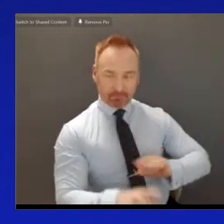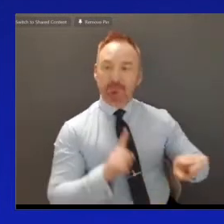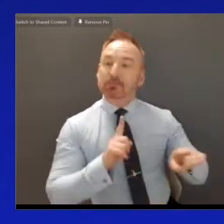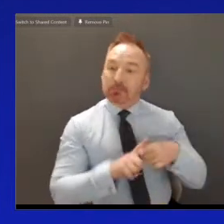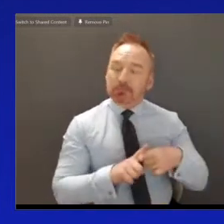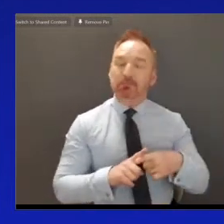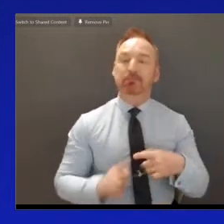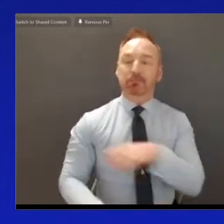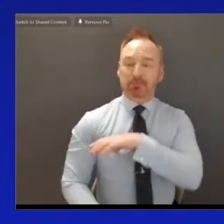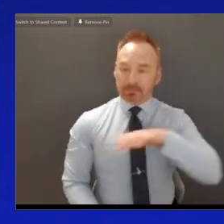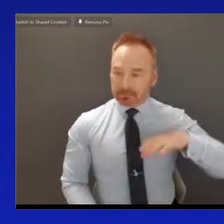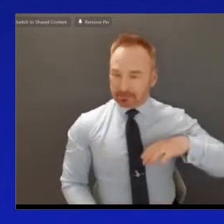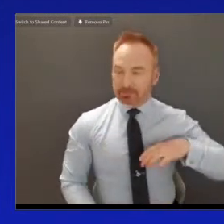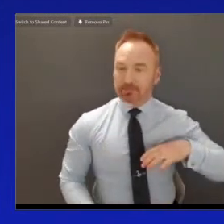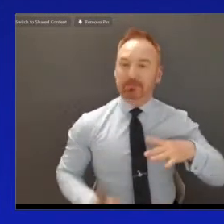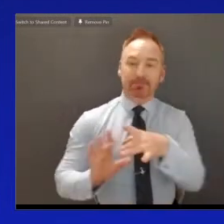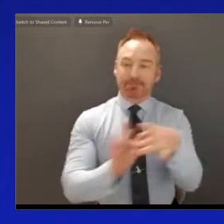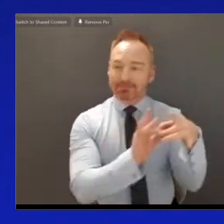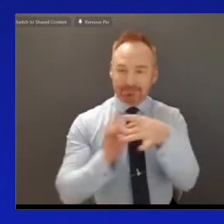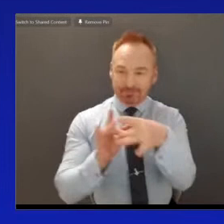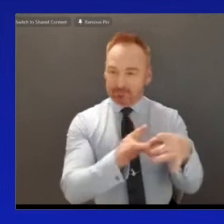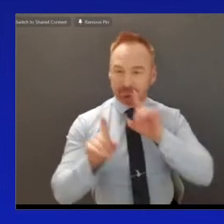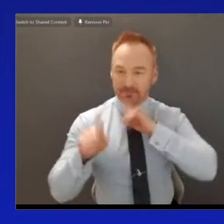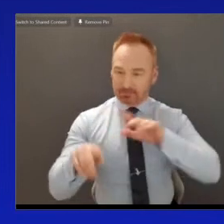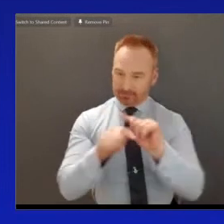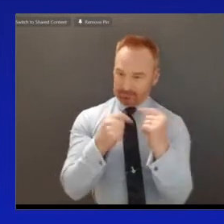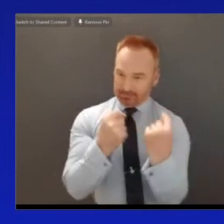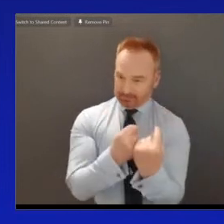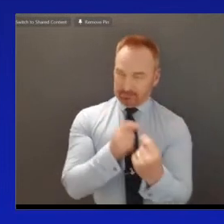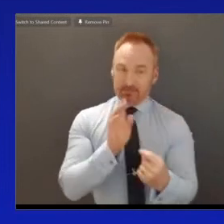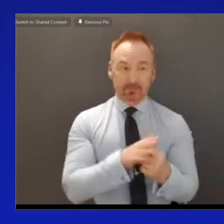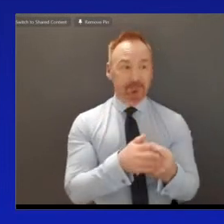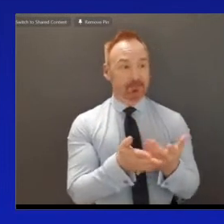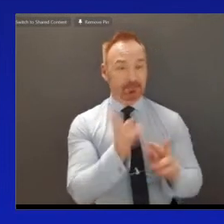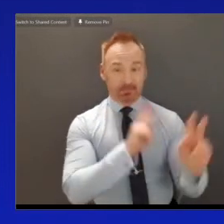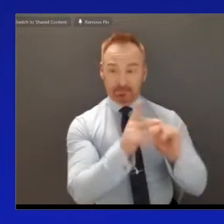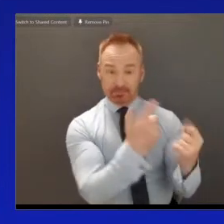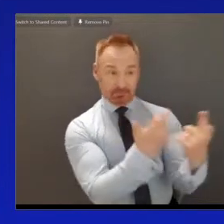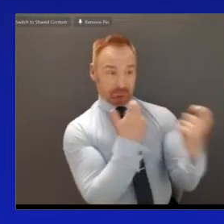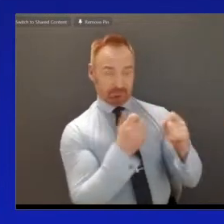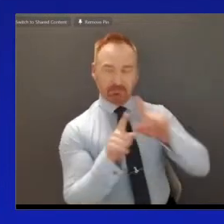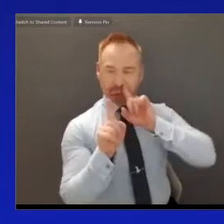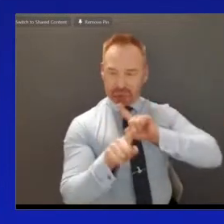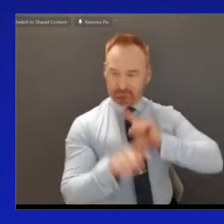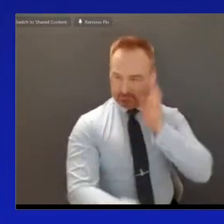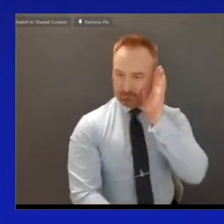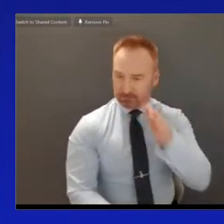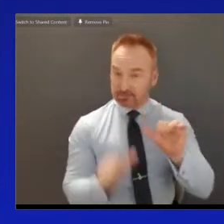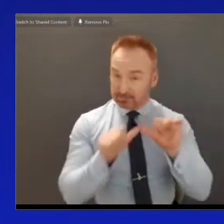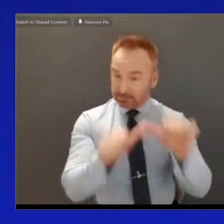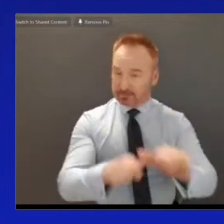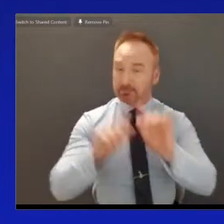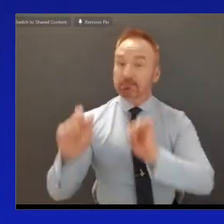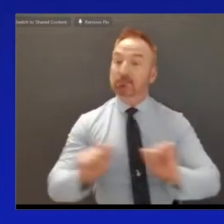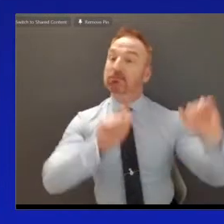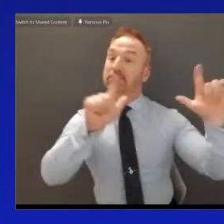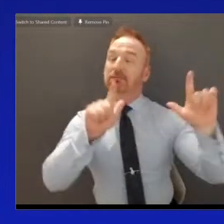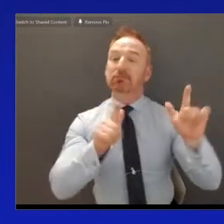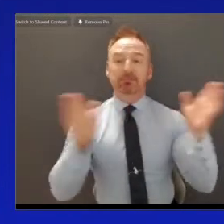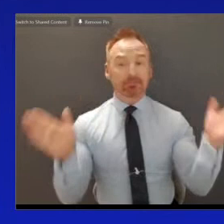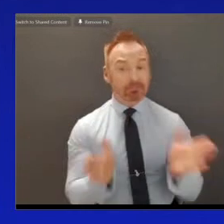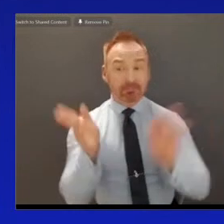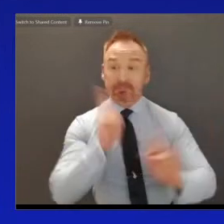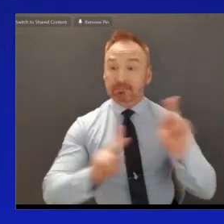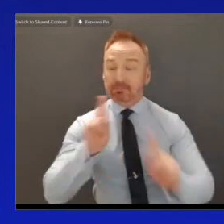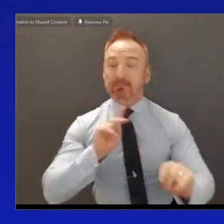team will continue to assist councillors with inquiries from residents. Next slide, please. We encourage everyone to stay